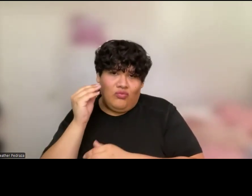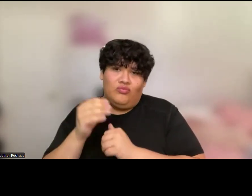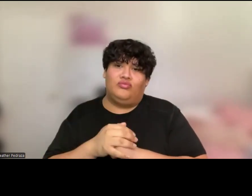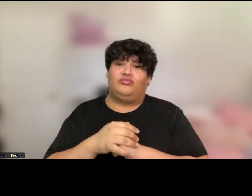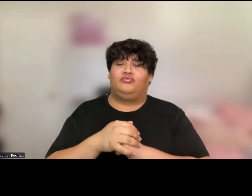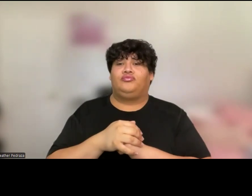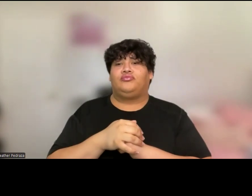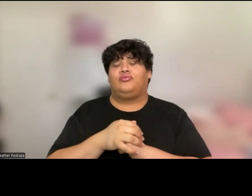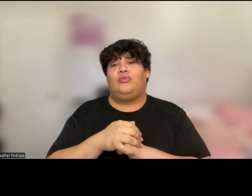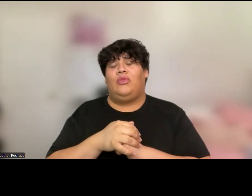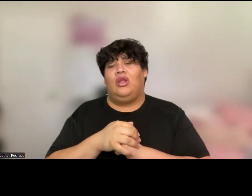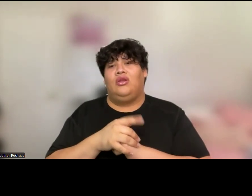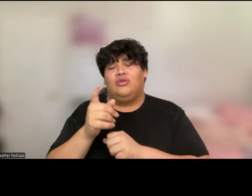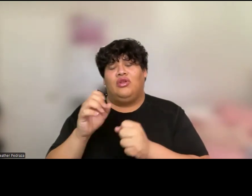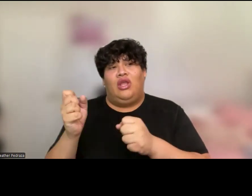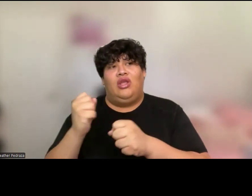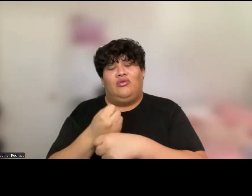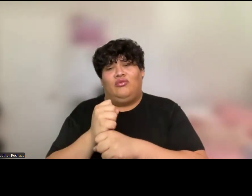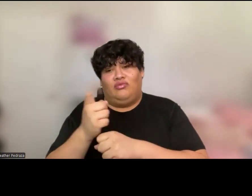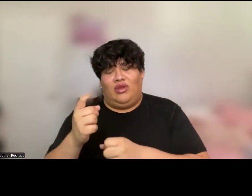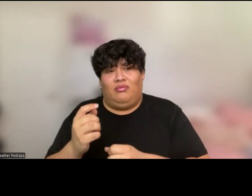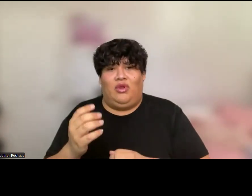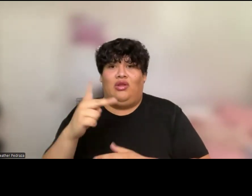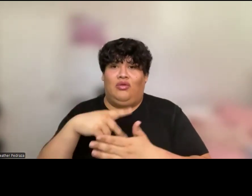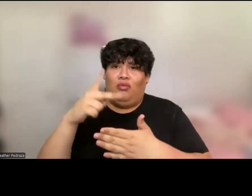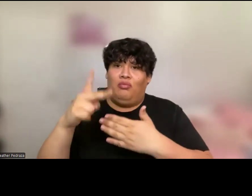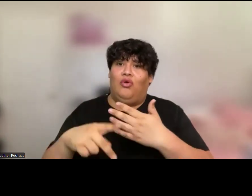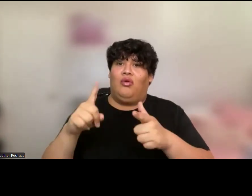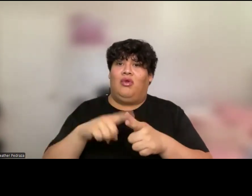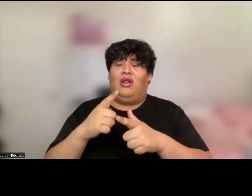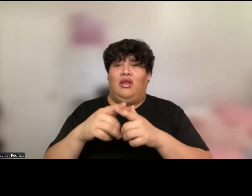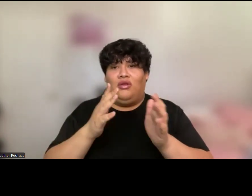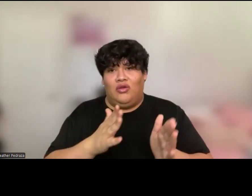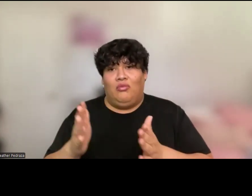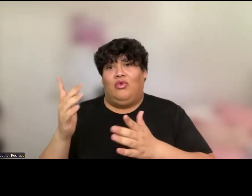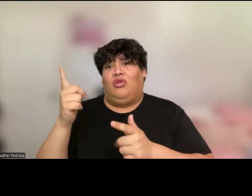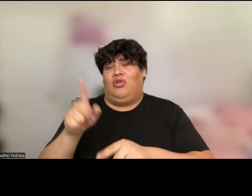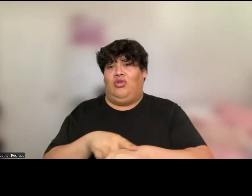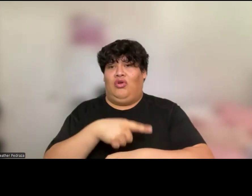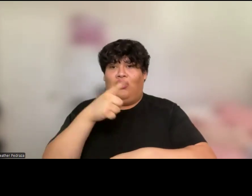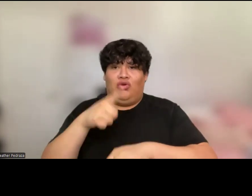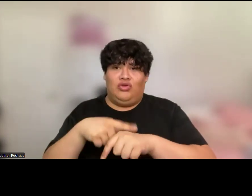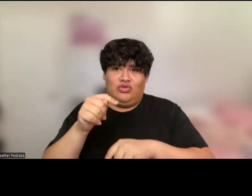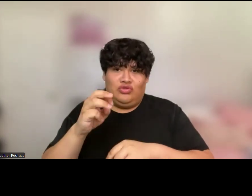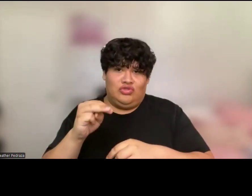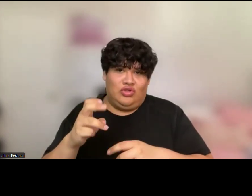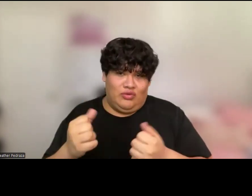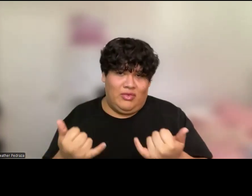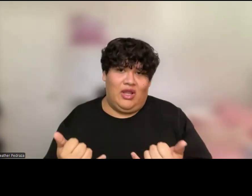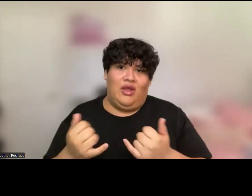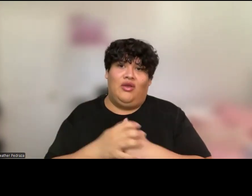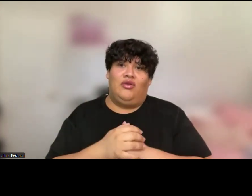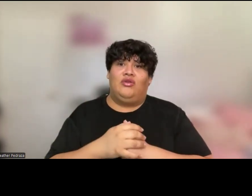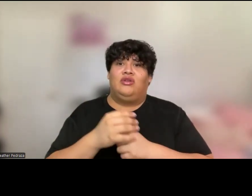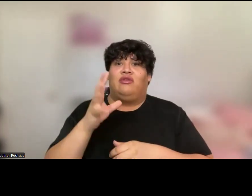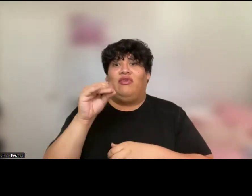And so they created the program and the system that became the long-term care ombudsman system. And so